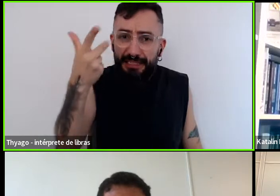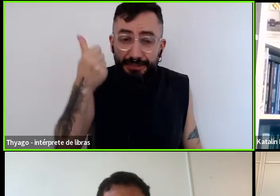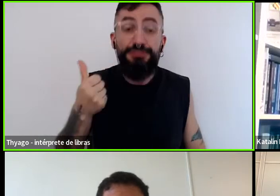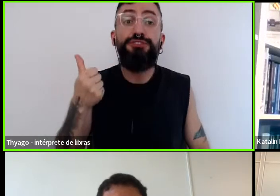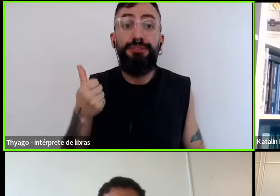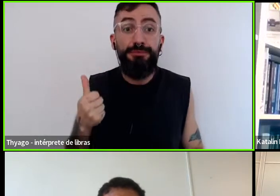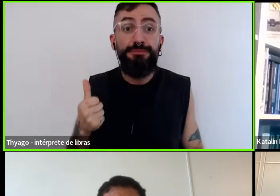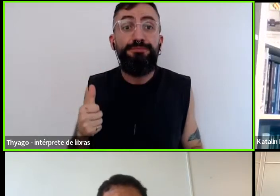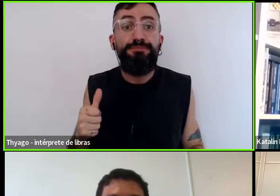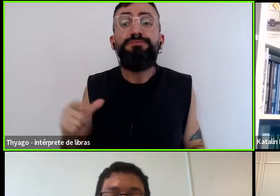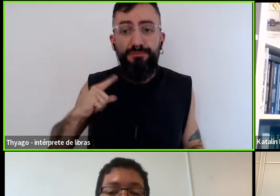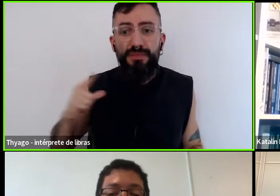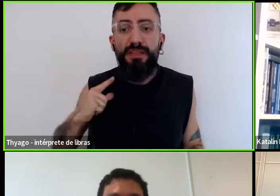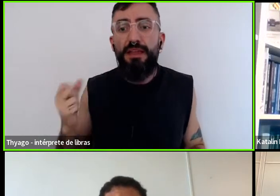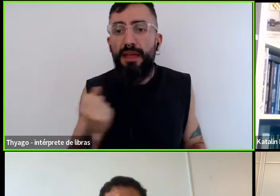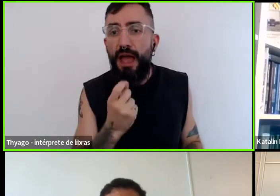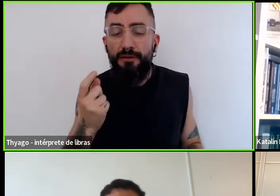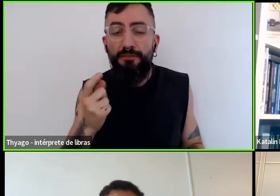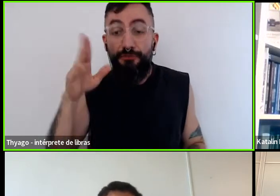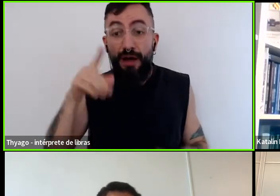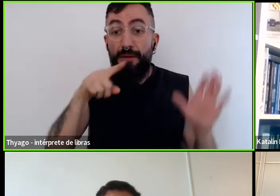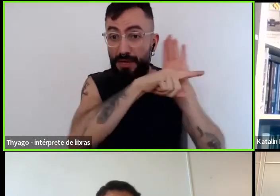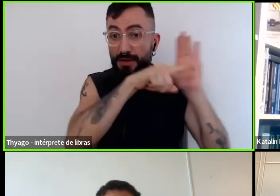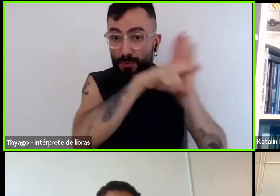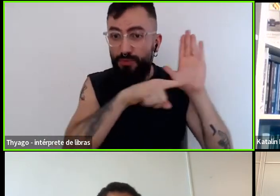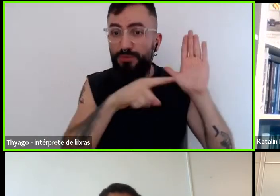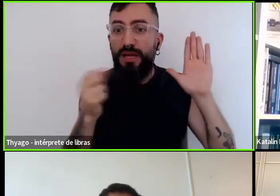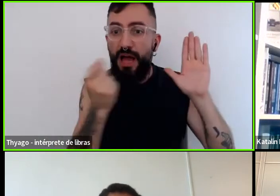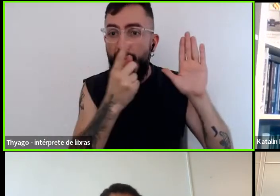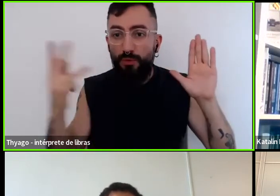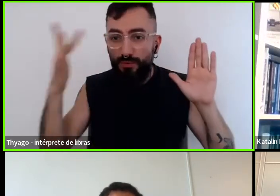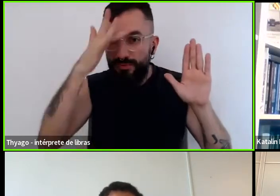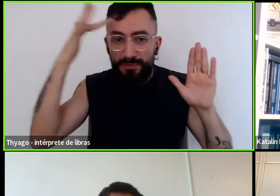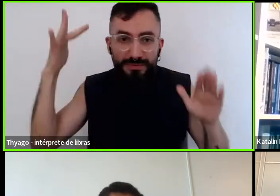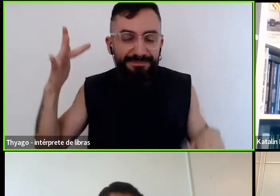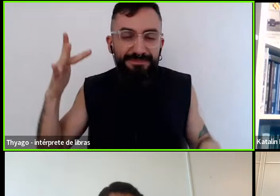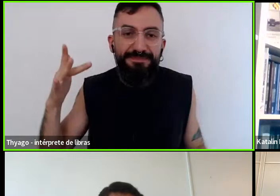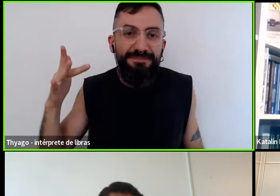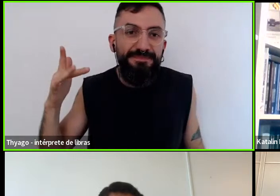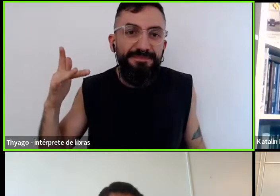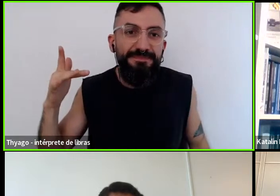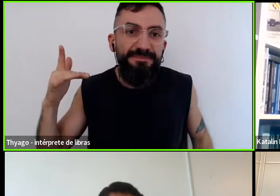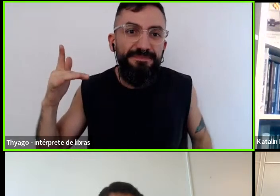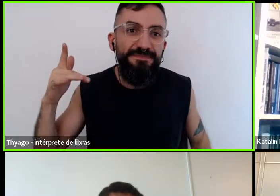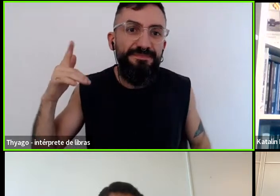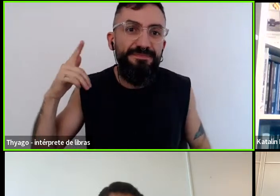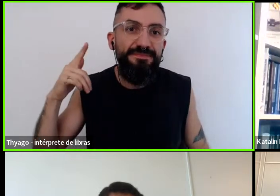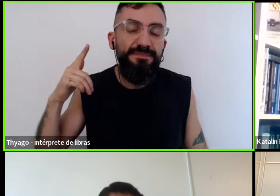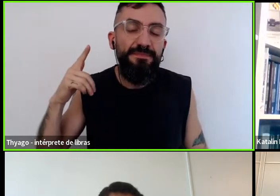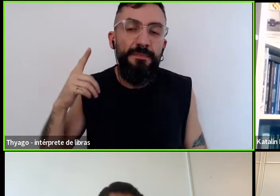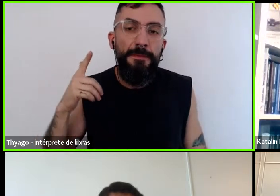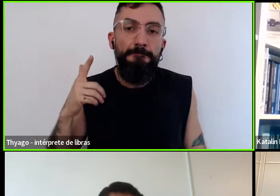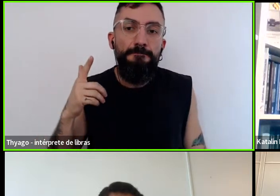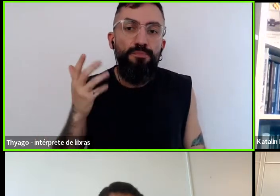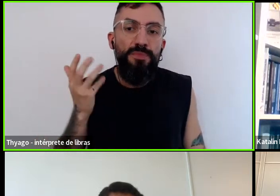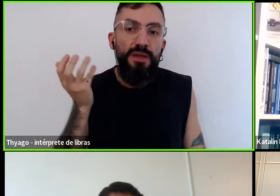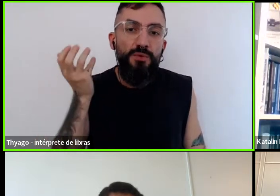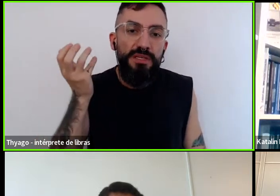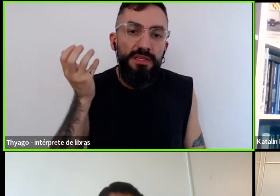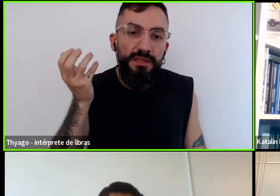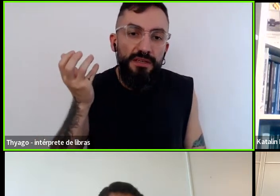questions, some people from the audience have posed. I would like